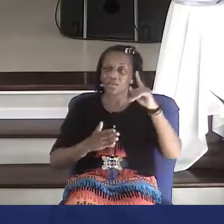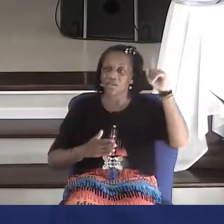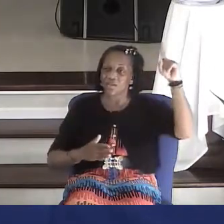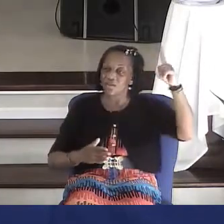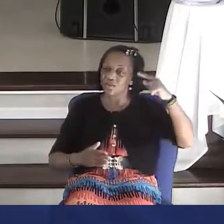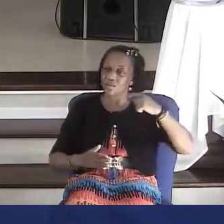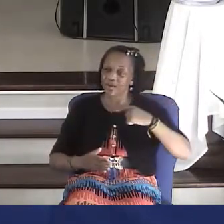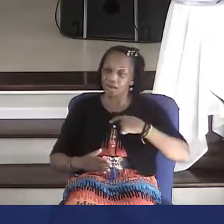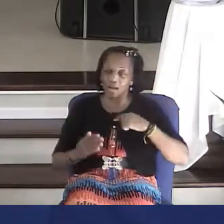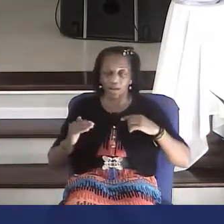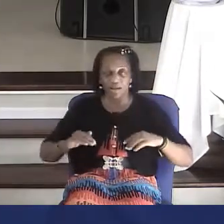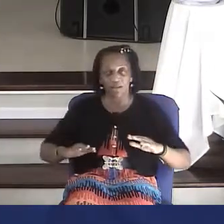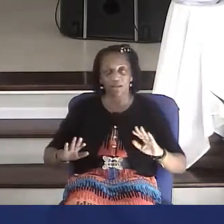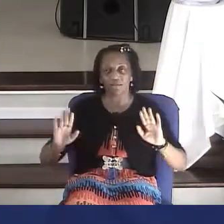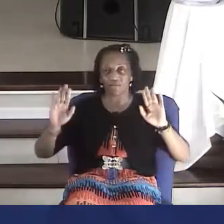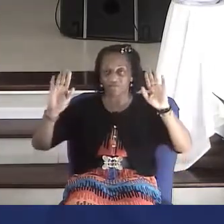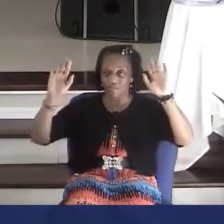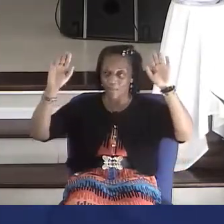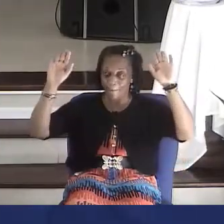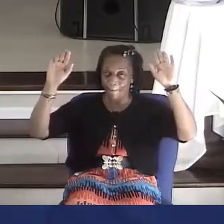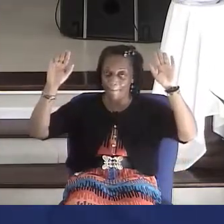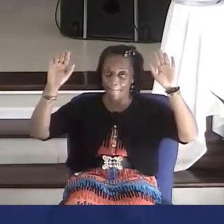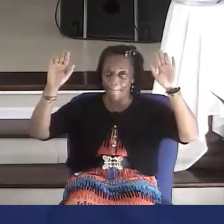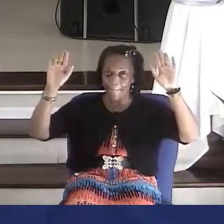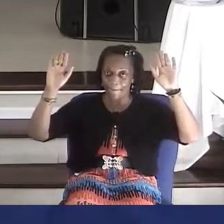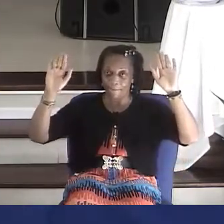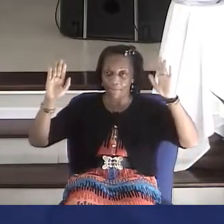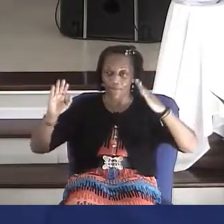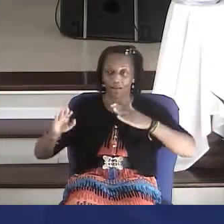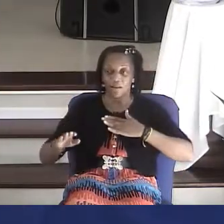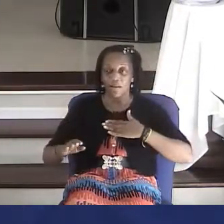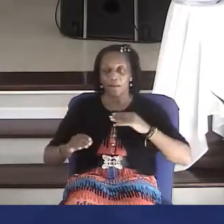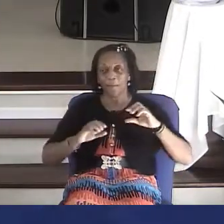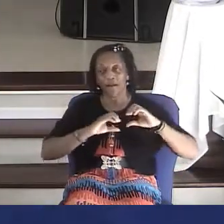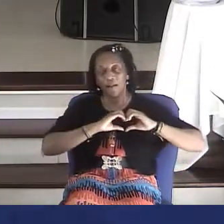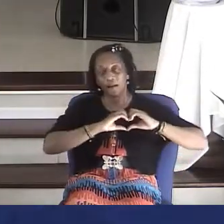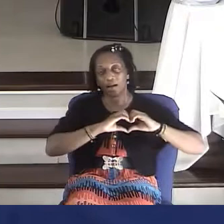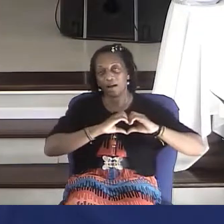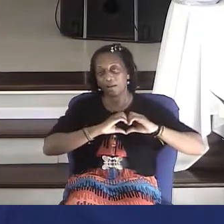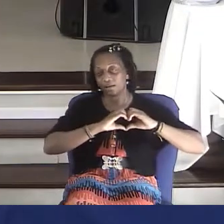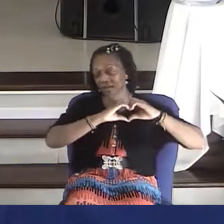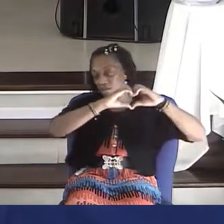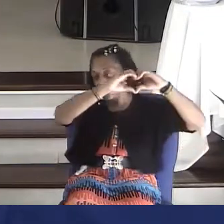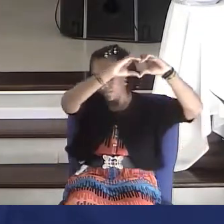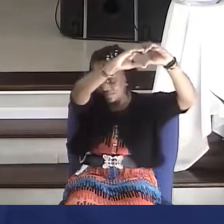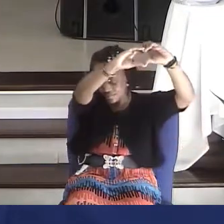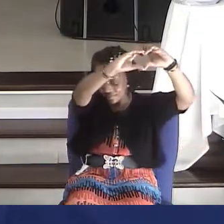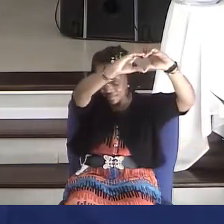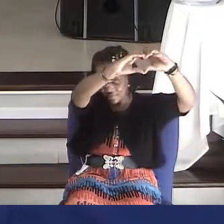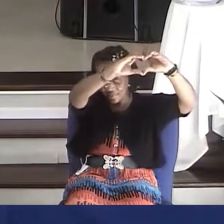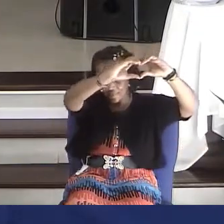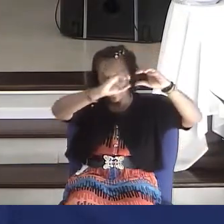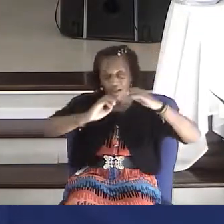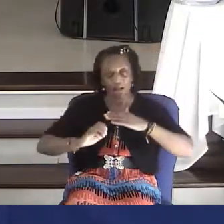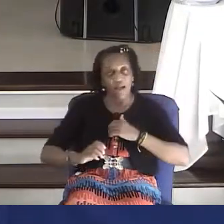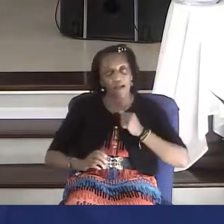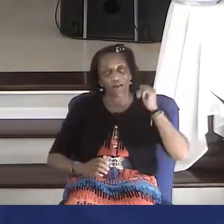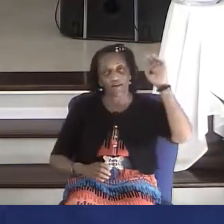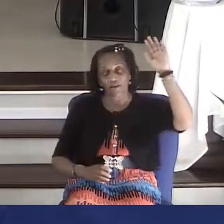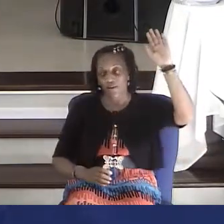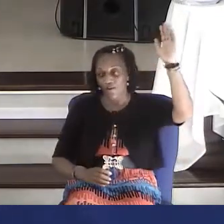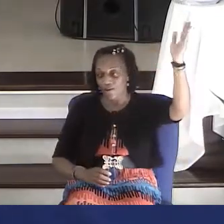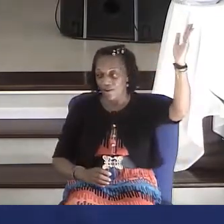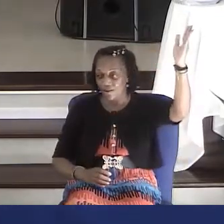all to you, my own. My heart is yours. My heart is yours